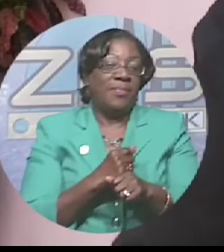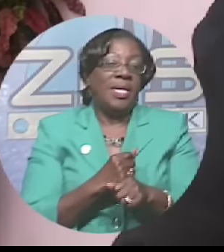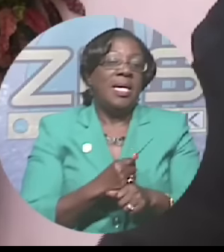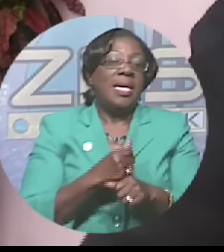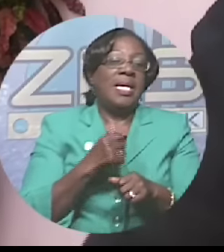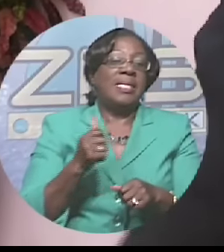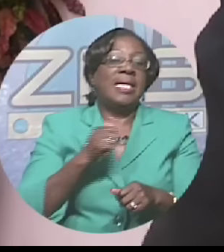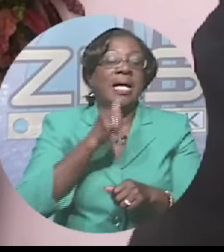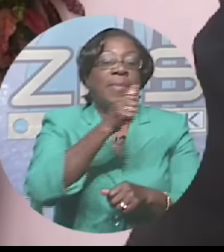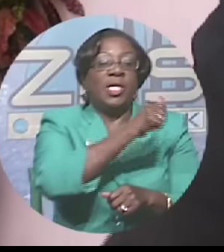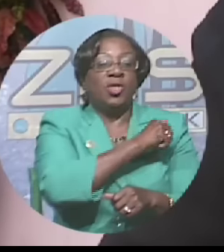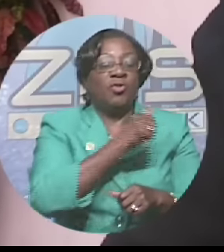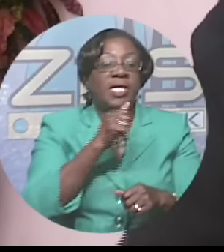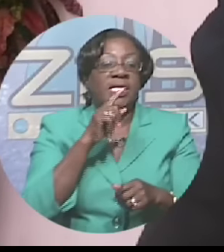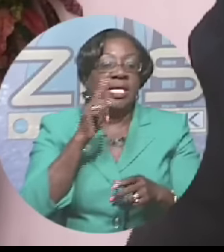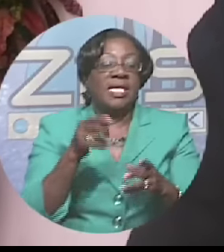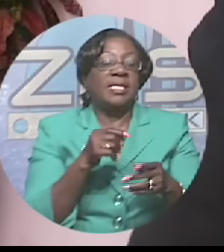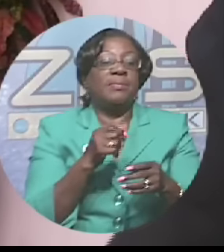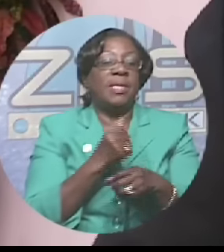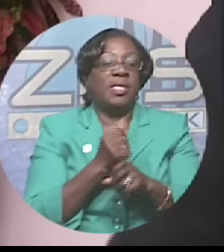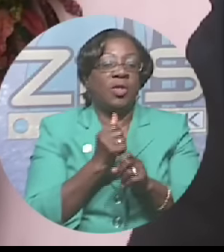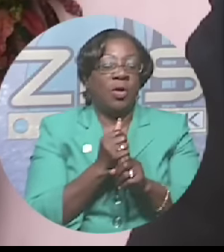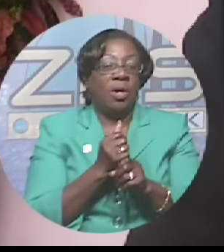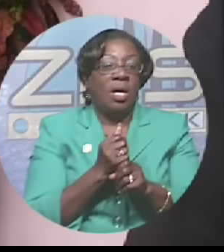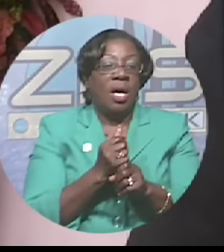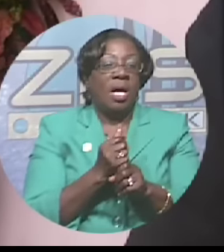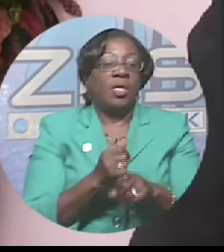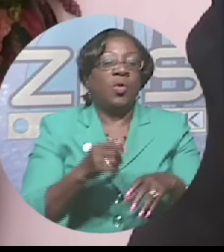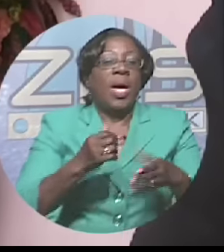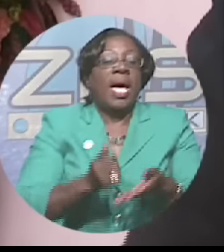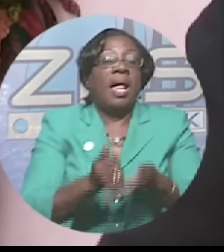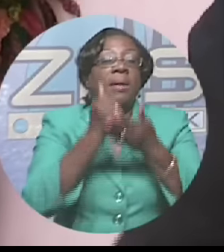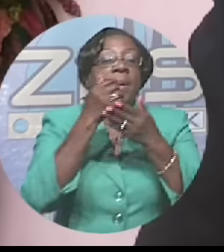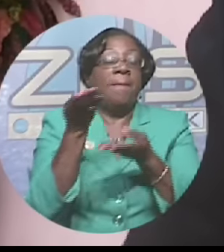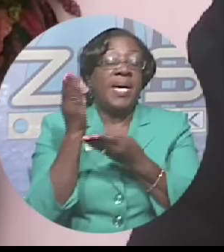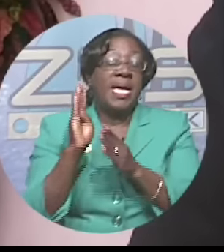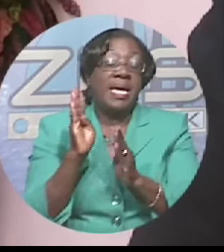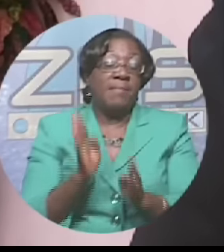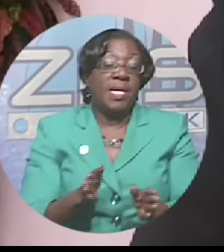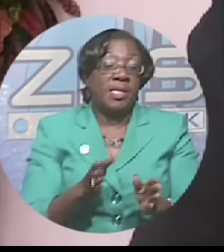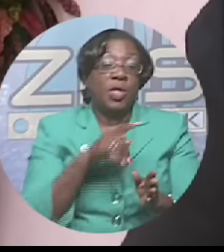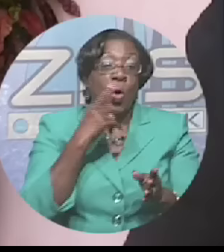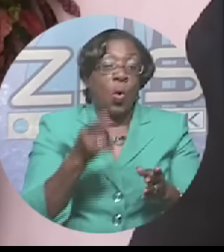administration is concerned about ensuring they're able to remove the pain and suffering from Bahamians,